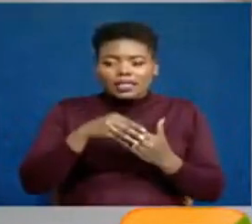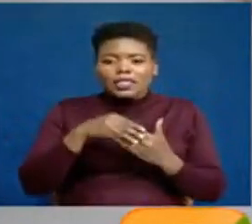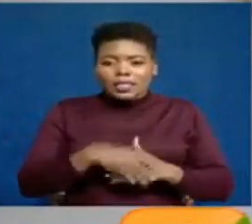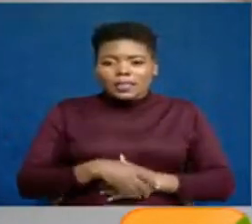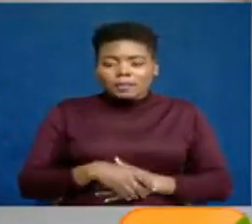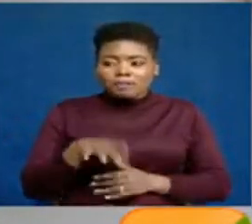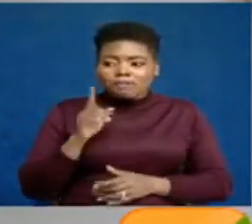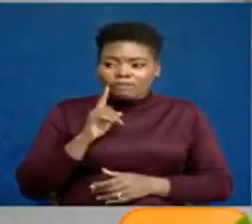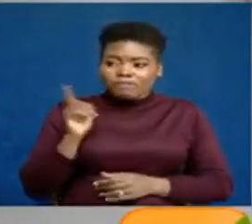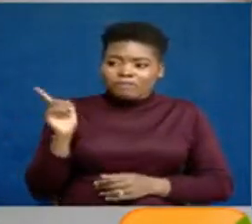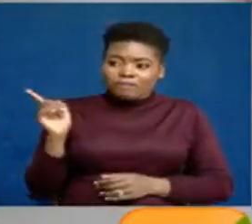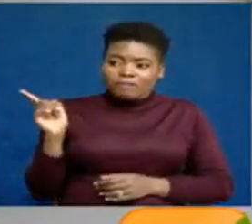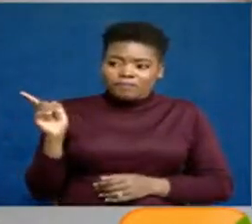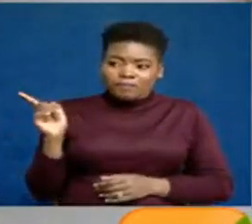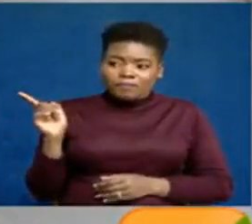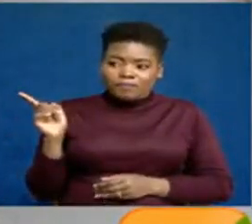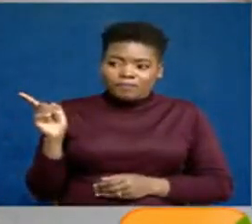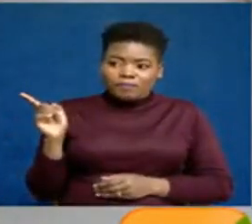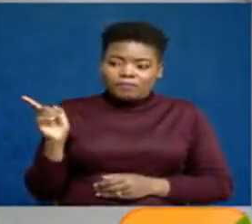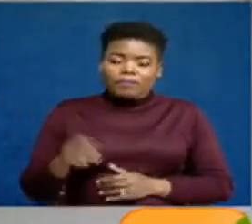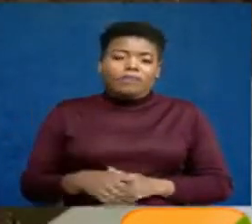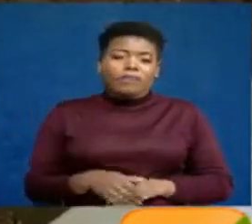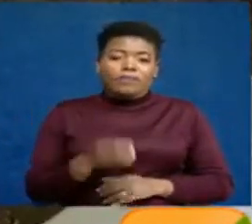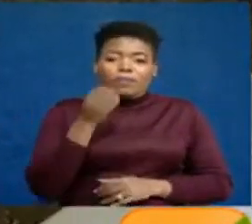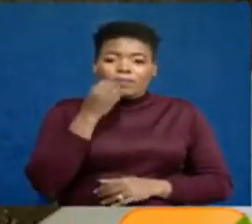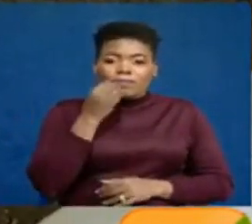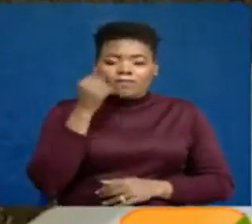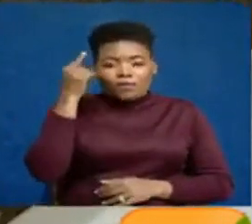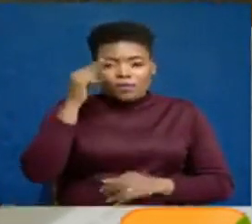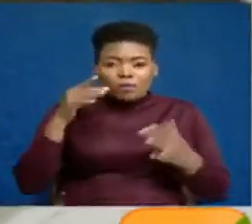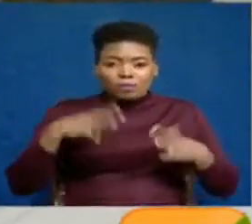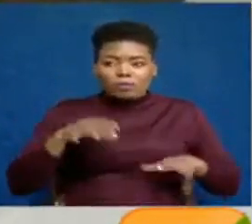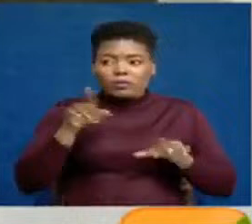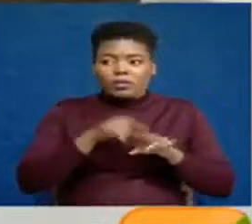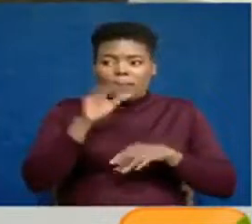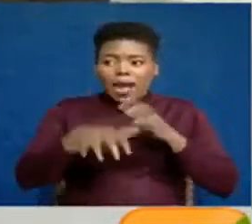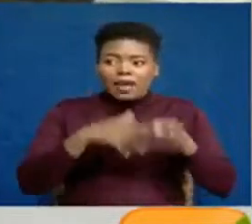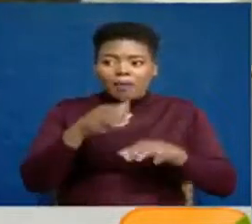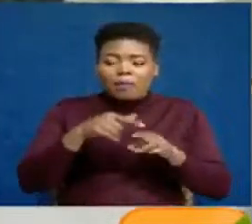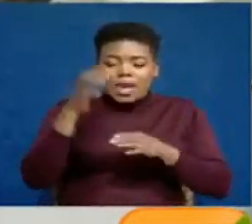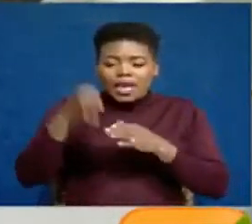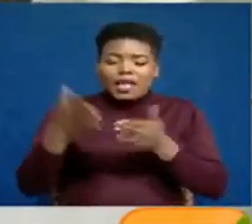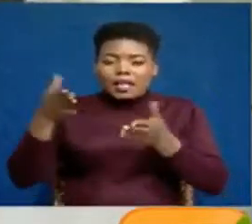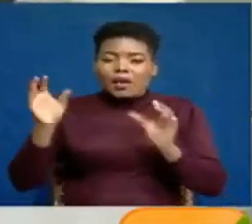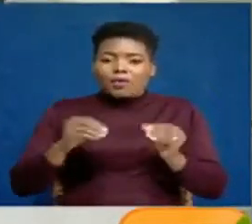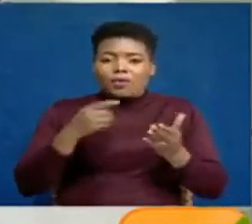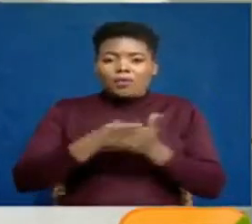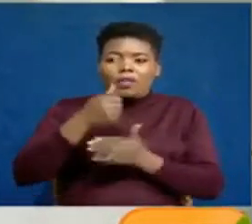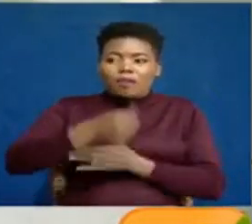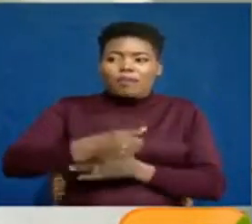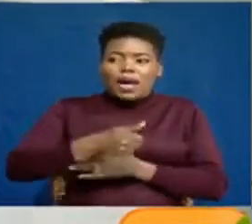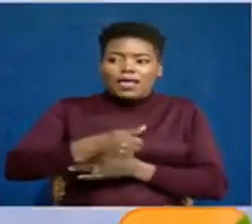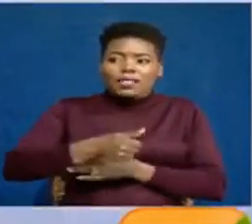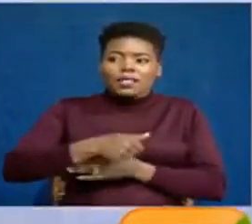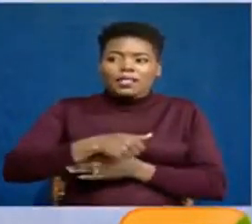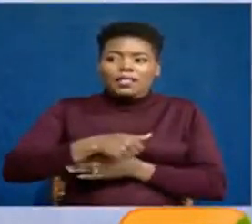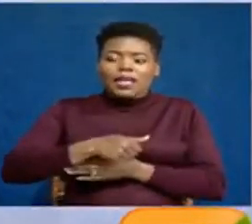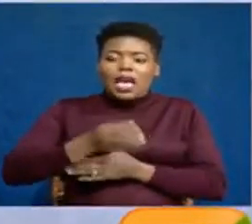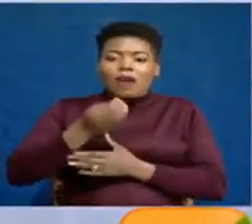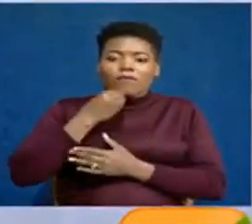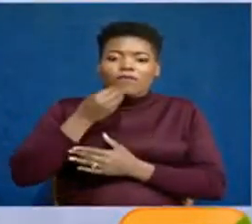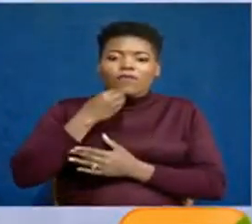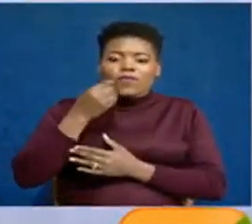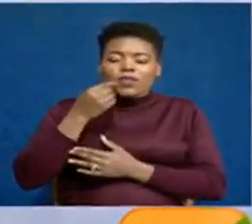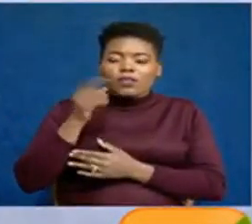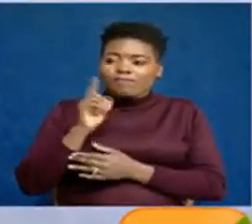are a nutritious source of human and animal food. It doesn't end there. The byproduct of mealworm farming, known as frass, is